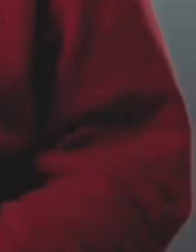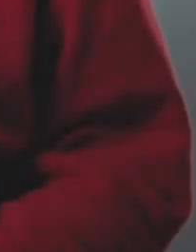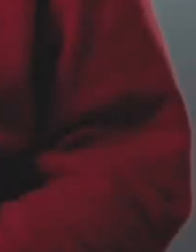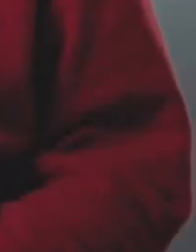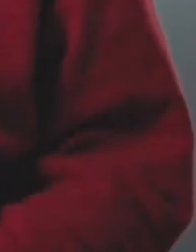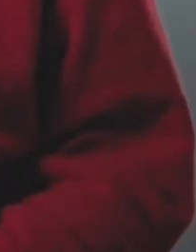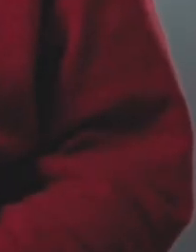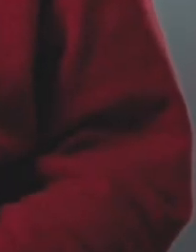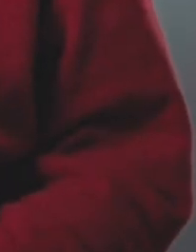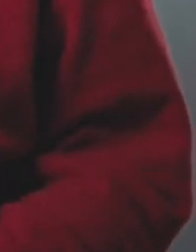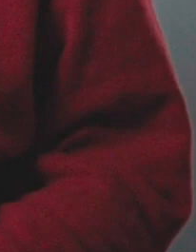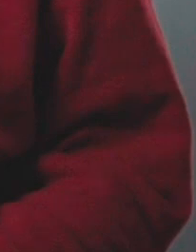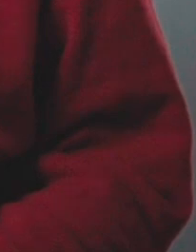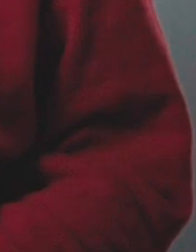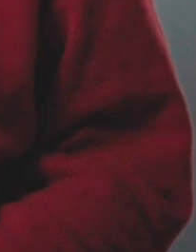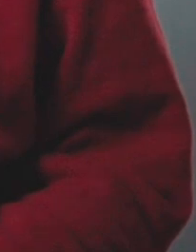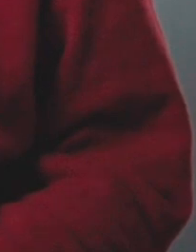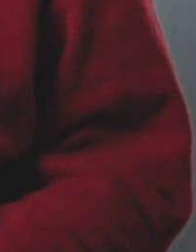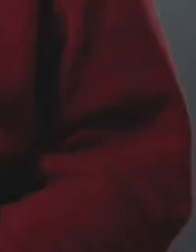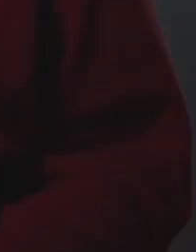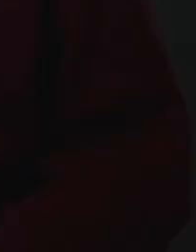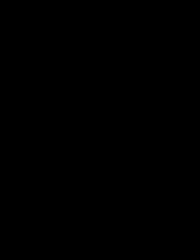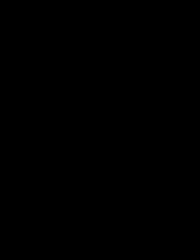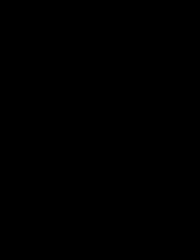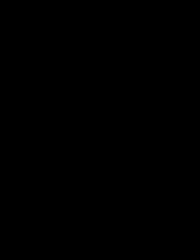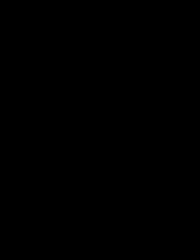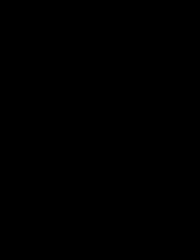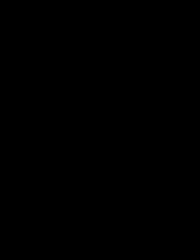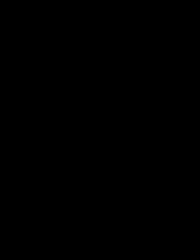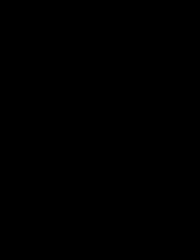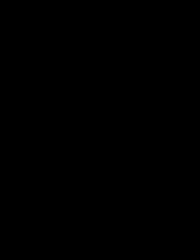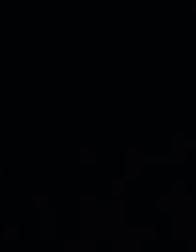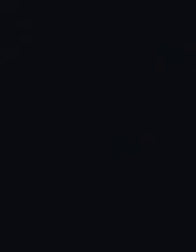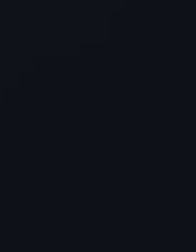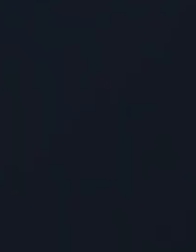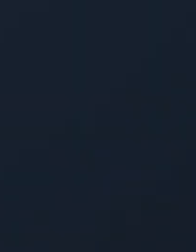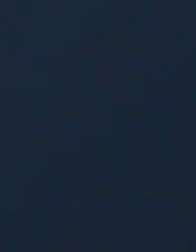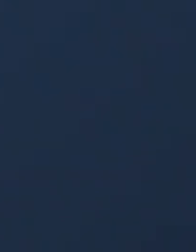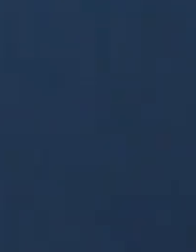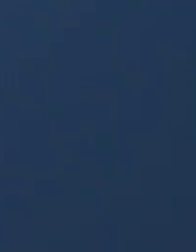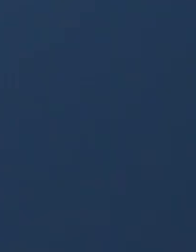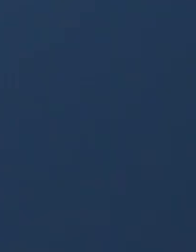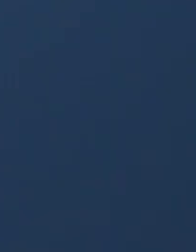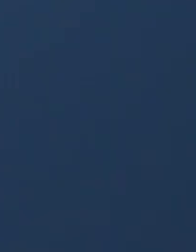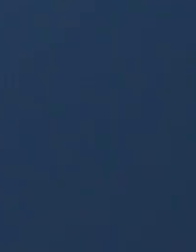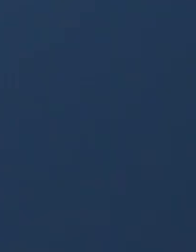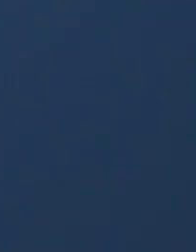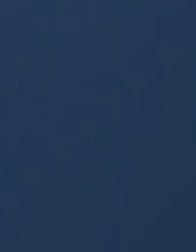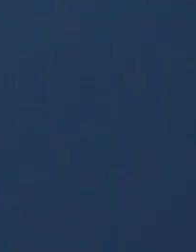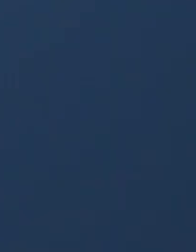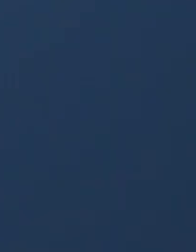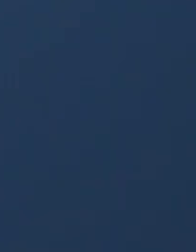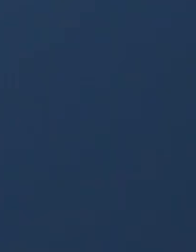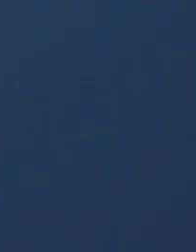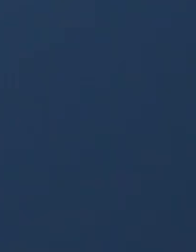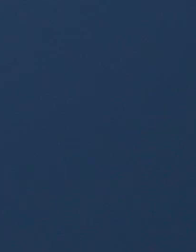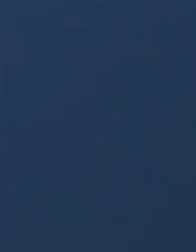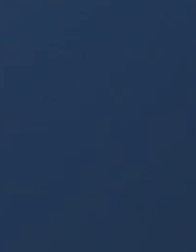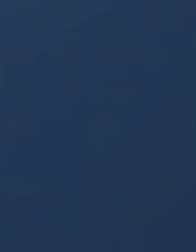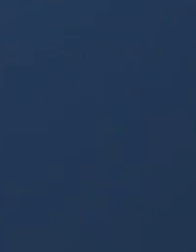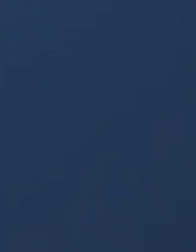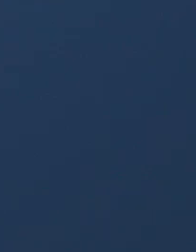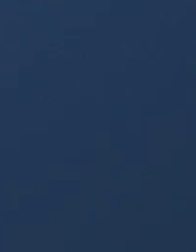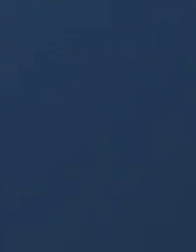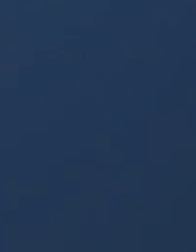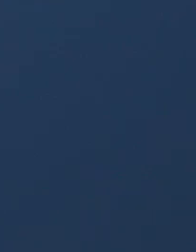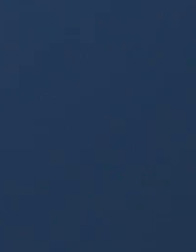When you look back at human history, human progress has always been defined by materials. We talk about